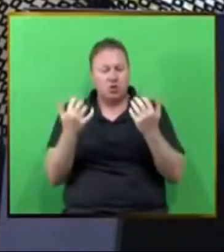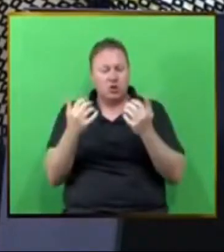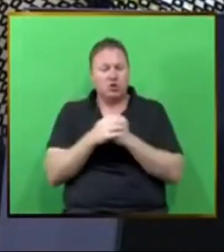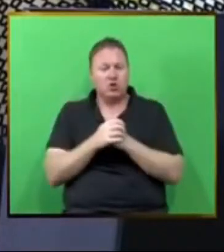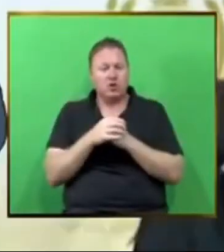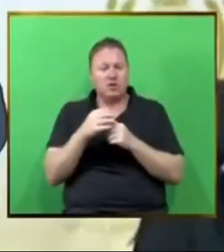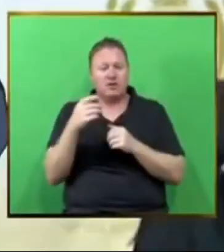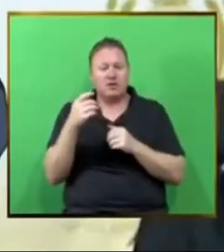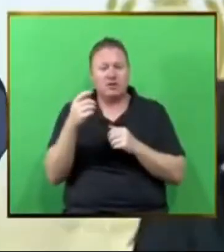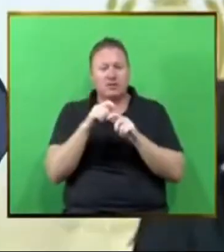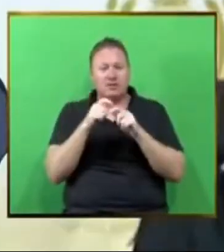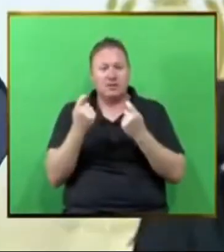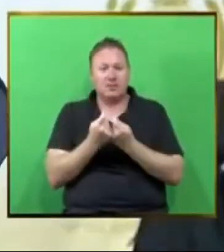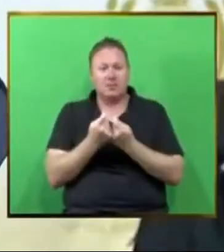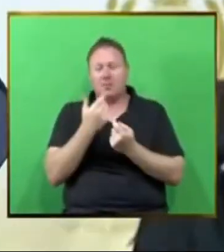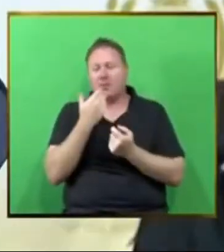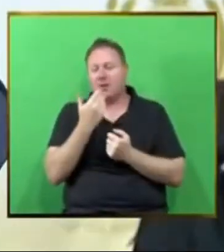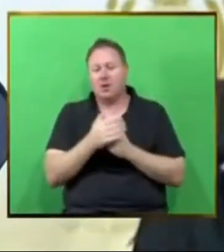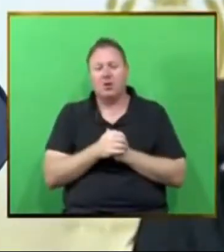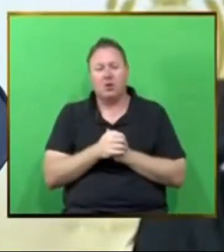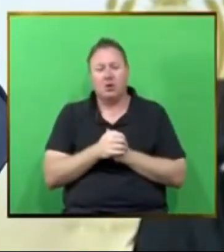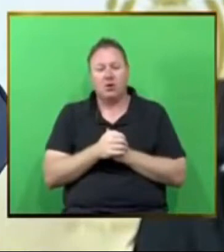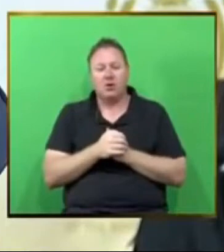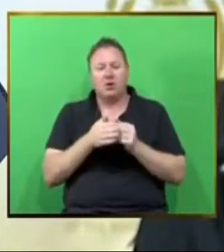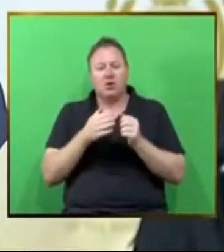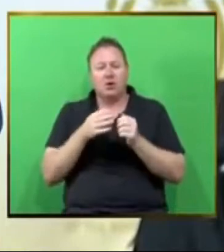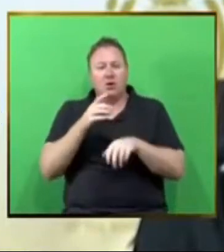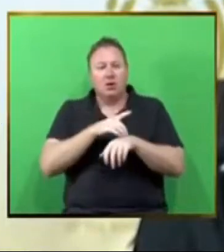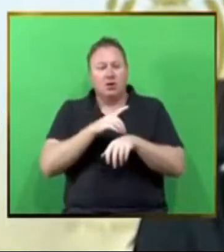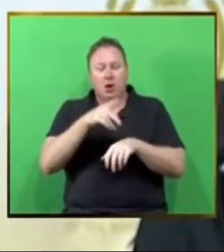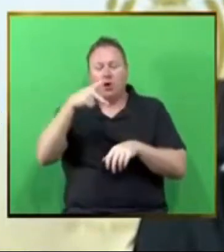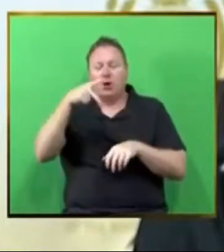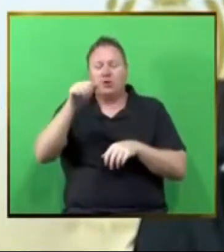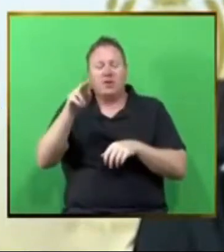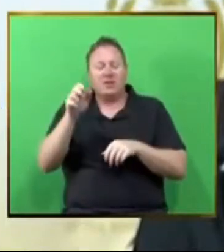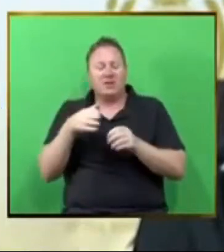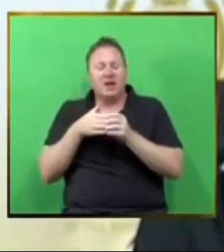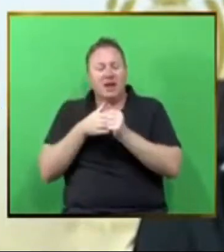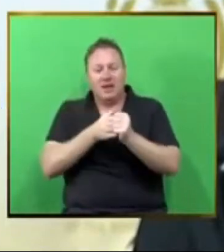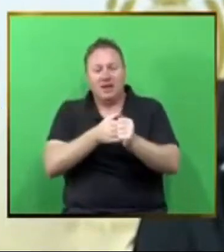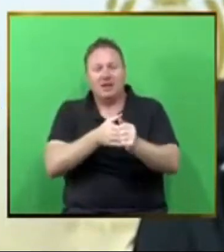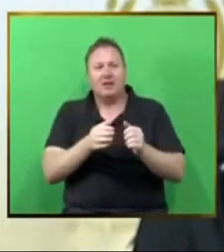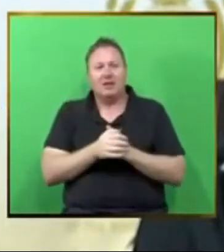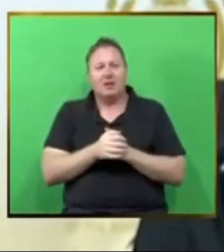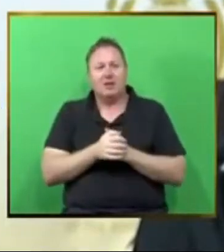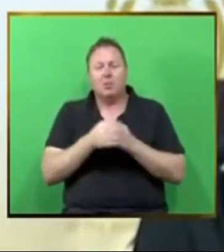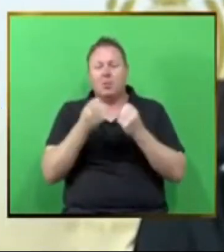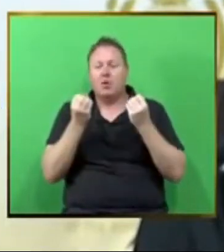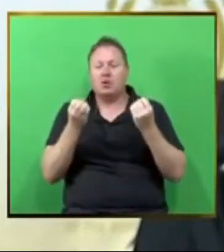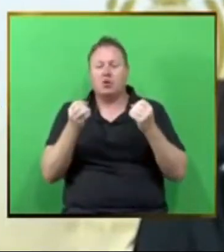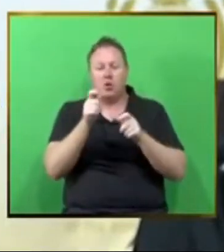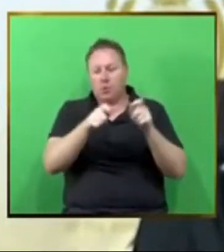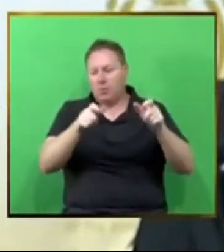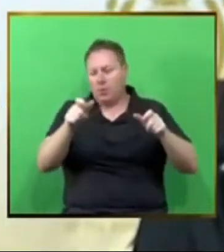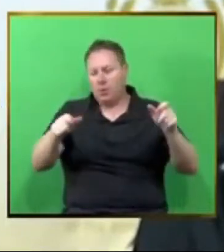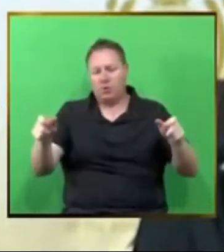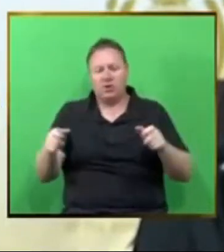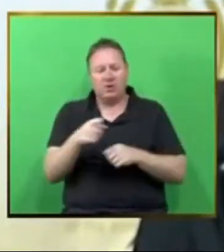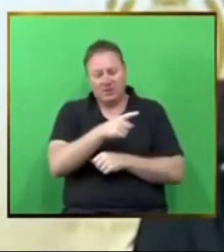Director General Dr. Duncan Peterson, the majority of whom, Mr. President, are Tinswalos.